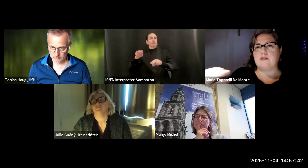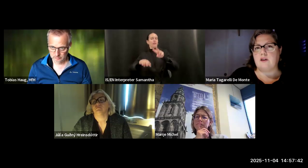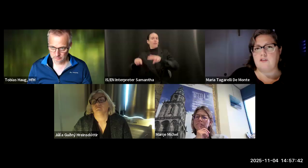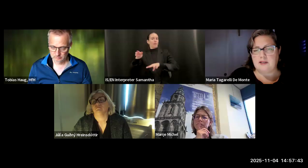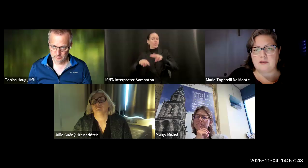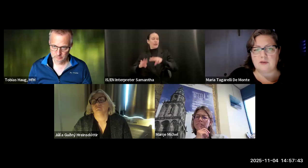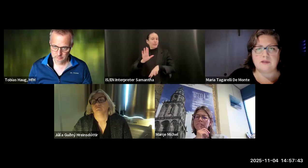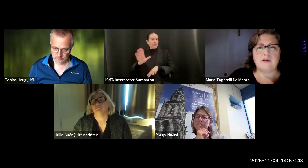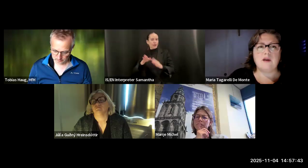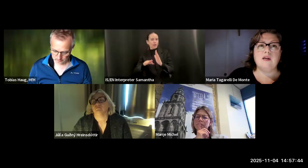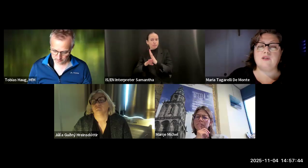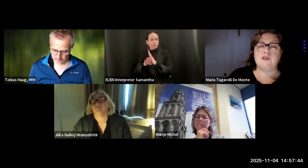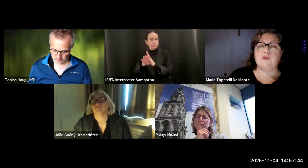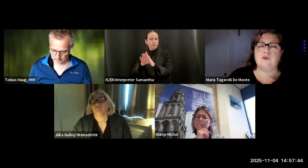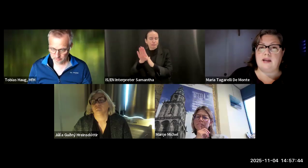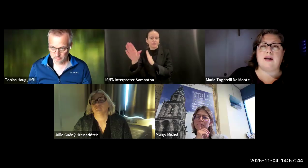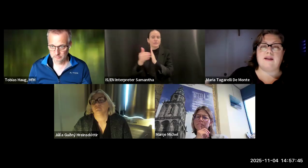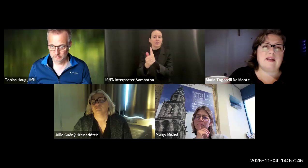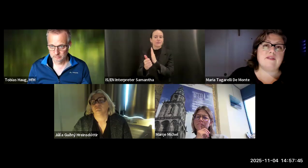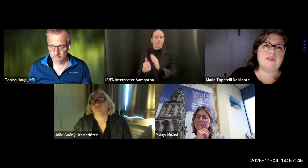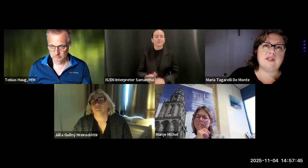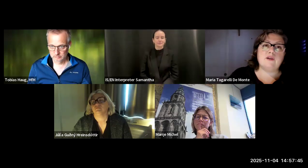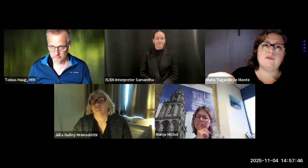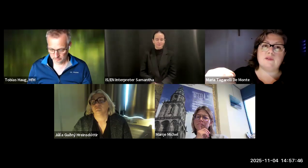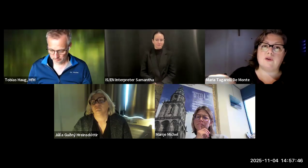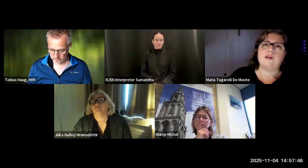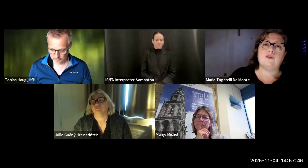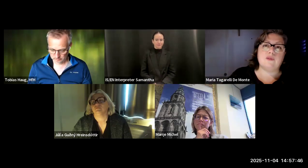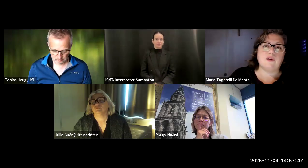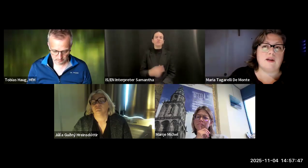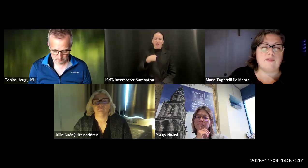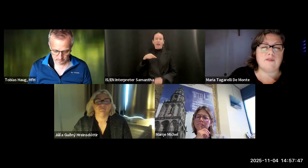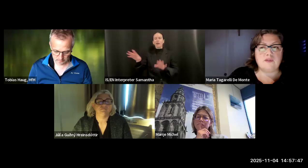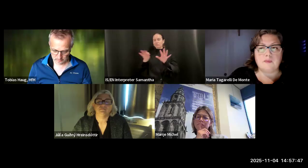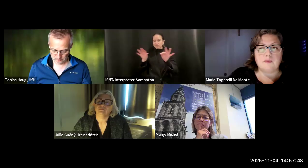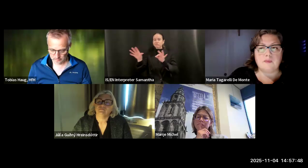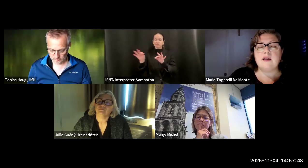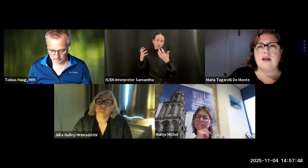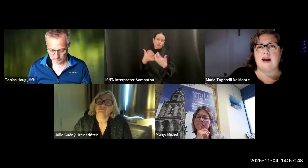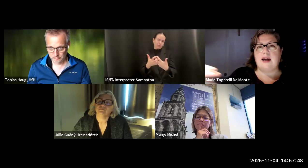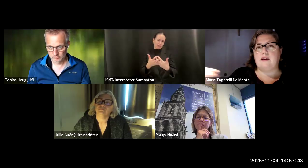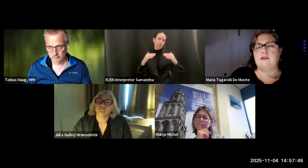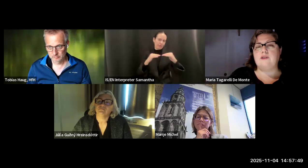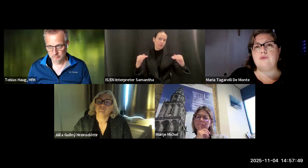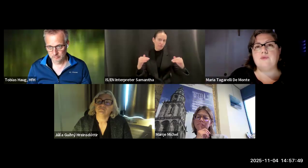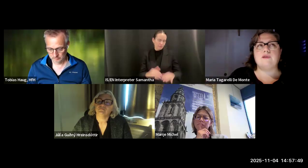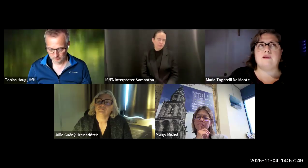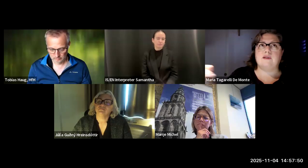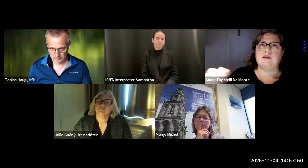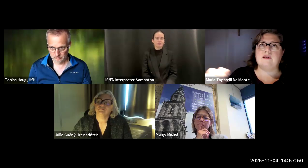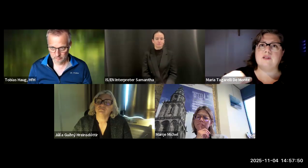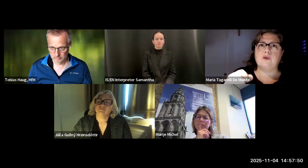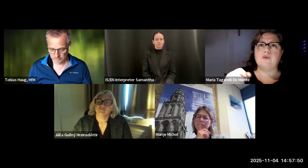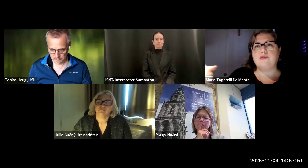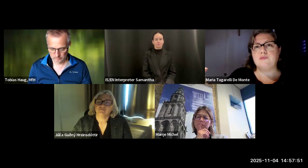progress and the skills of my students. So again, I select the videos according to their level of competence. I